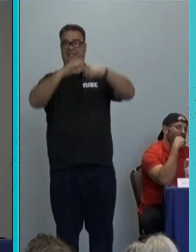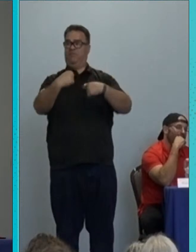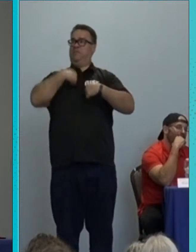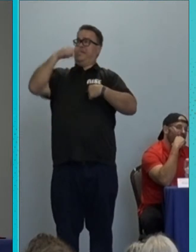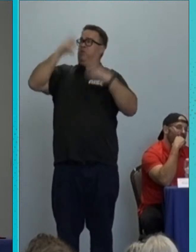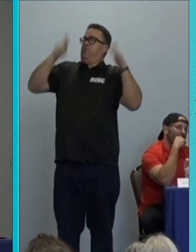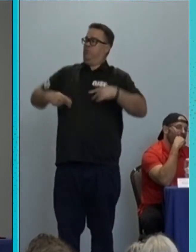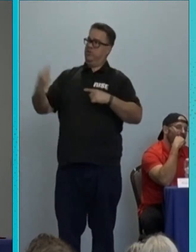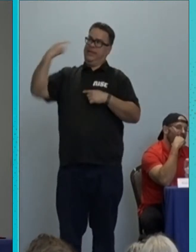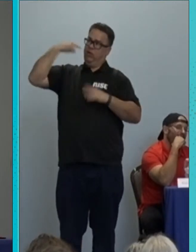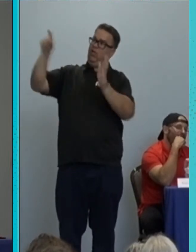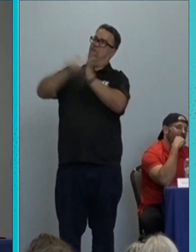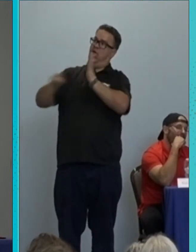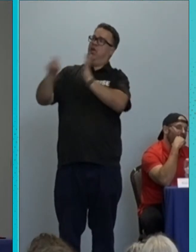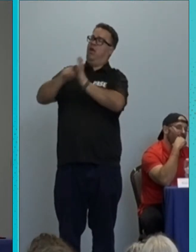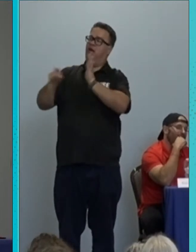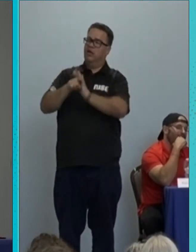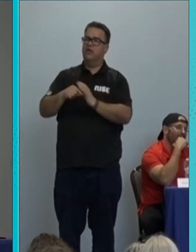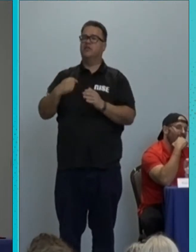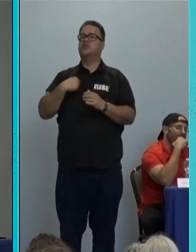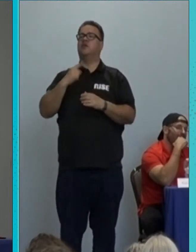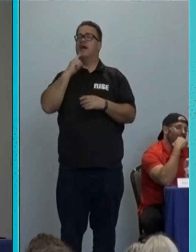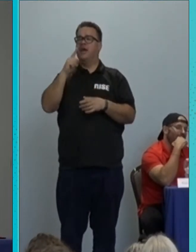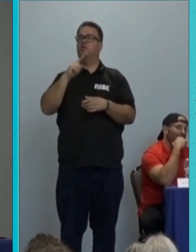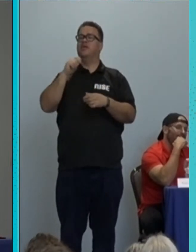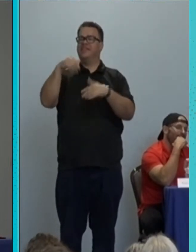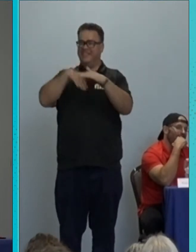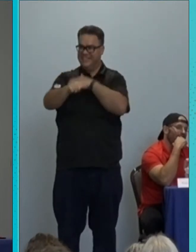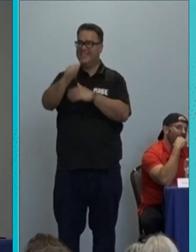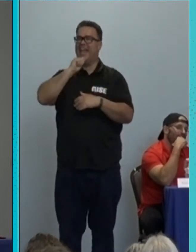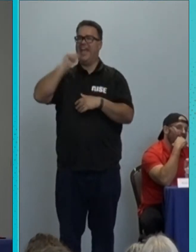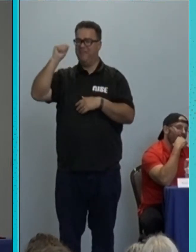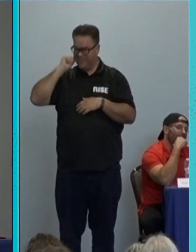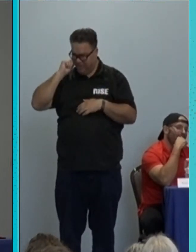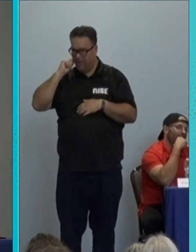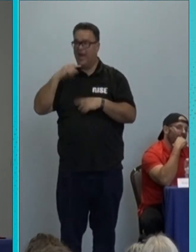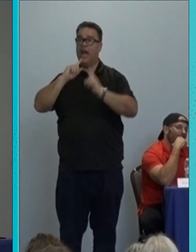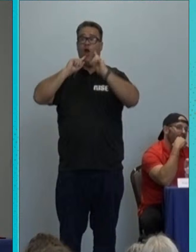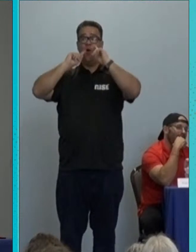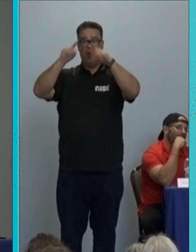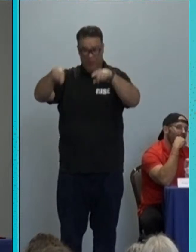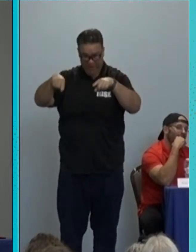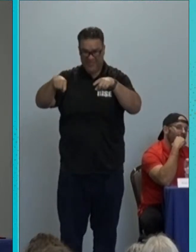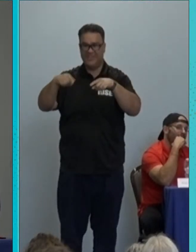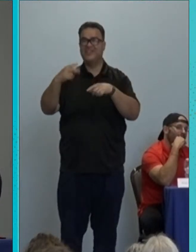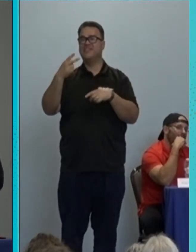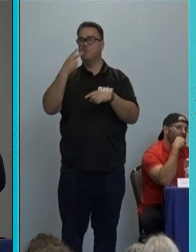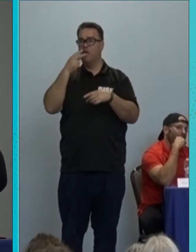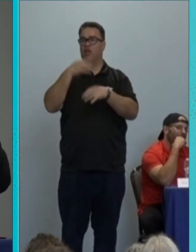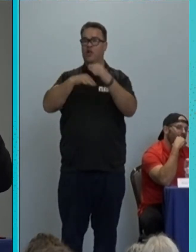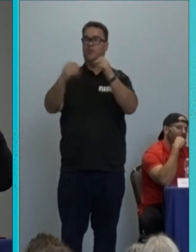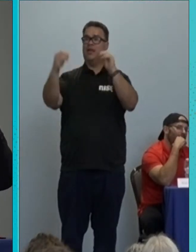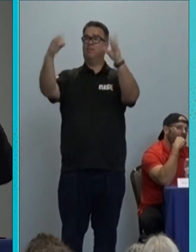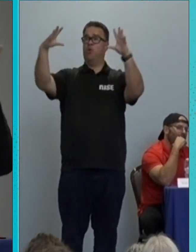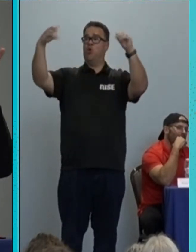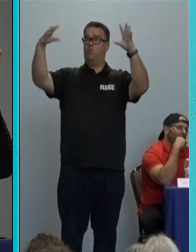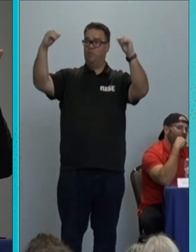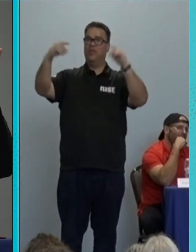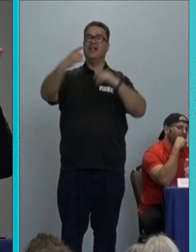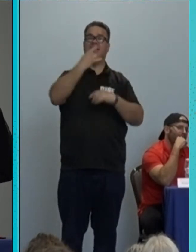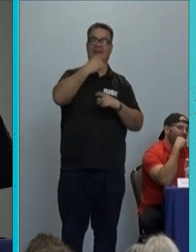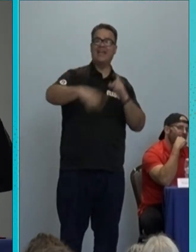me. And so I went on to Amazon and I ordered smoke alarms that have both the